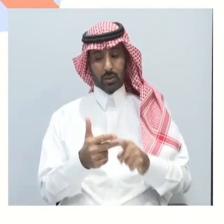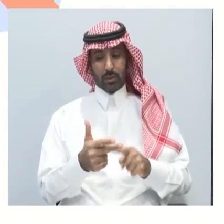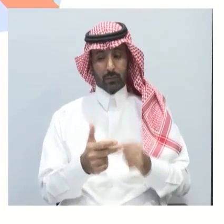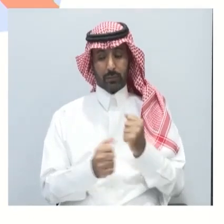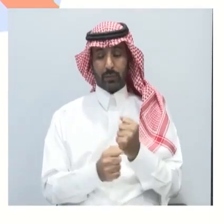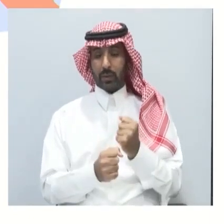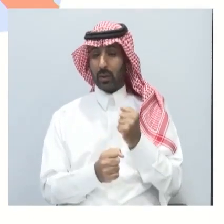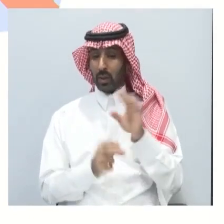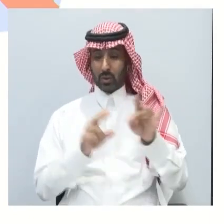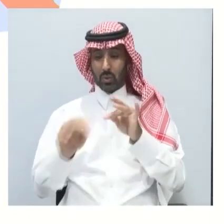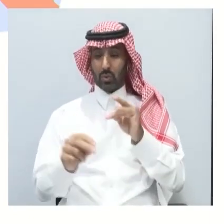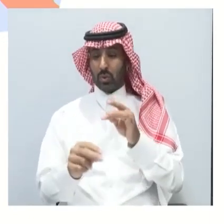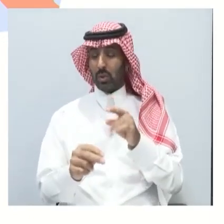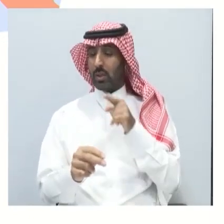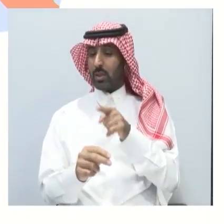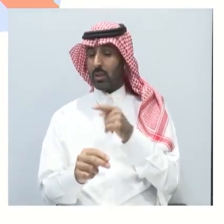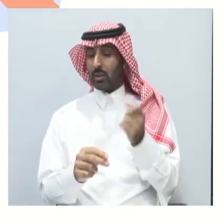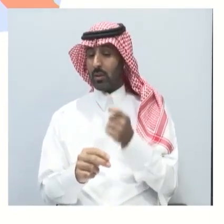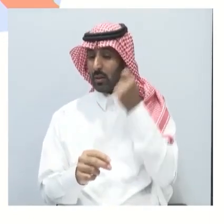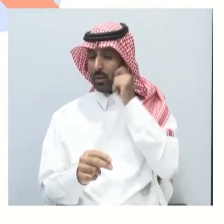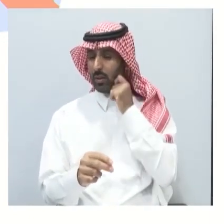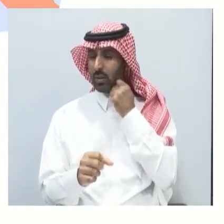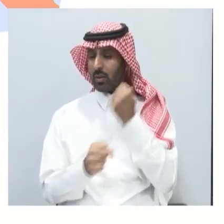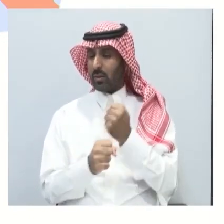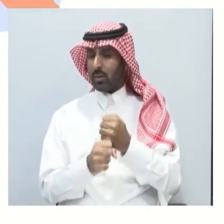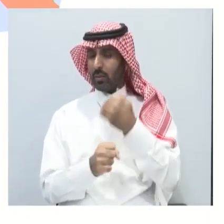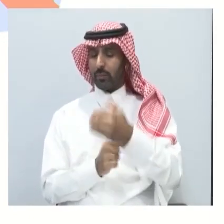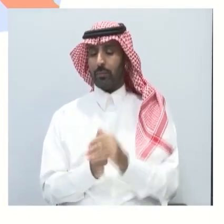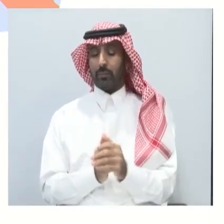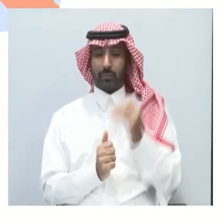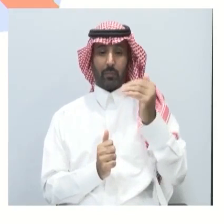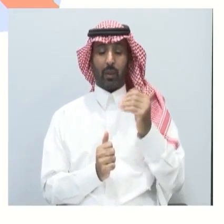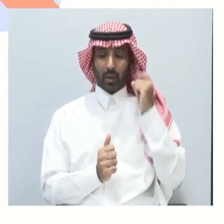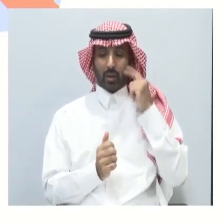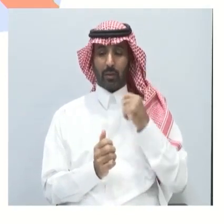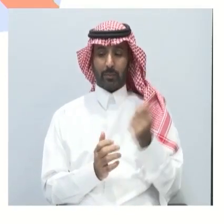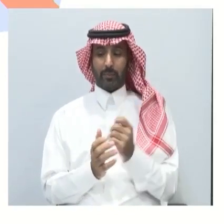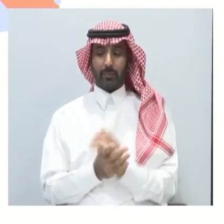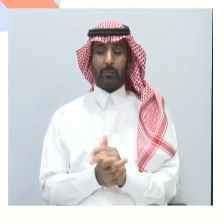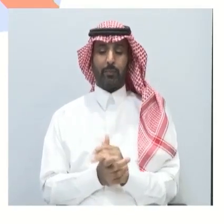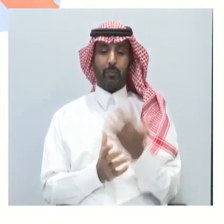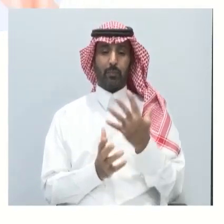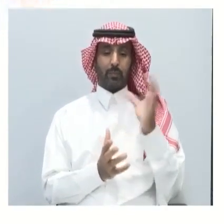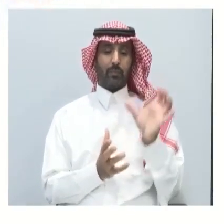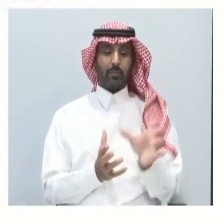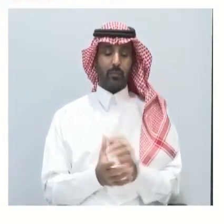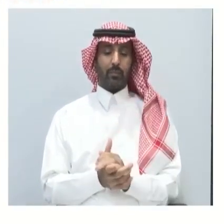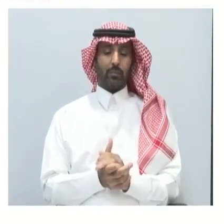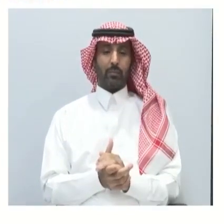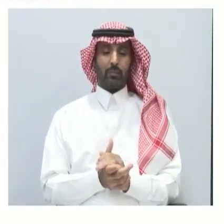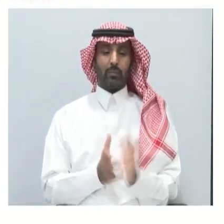Choose the new figure and research about his or her accomplishments. We have here organized ideas to write a new essay.